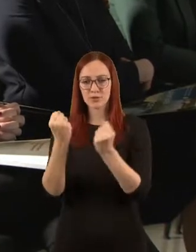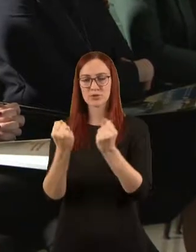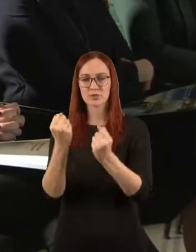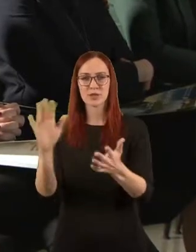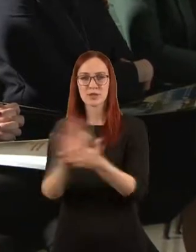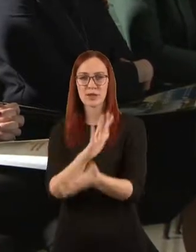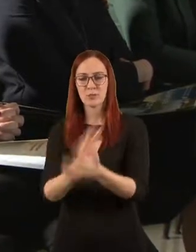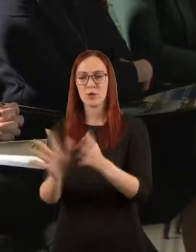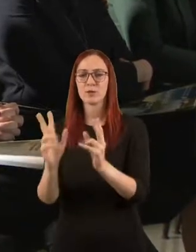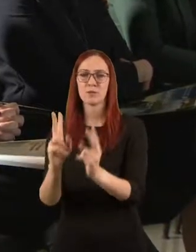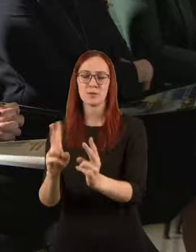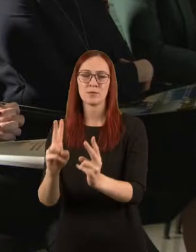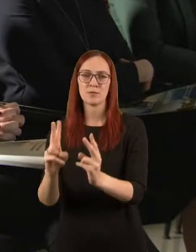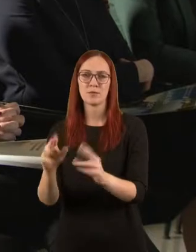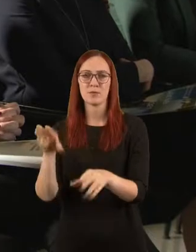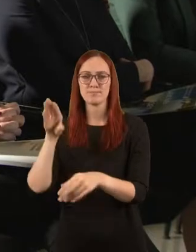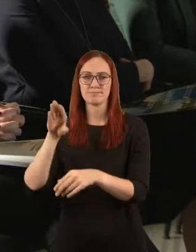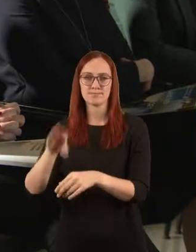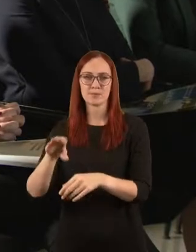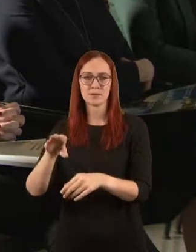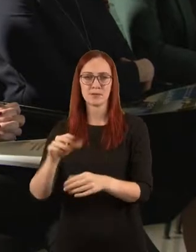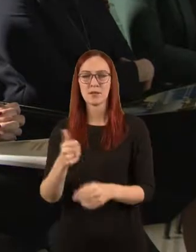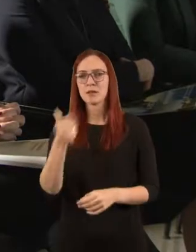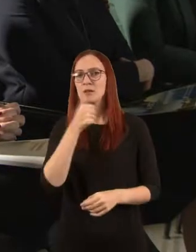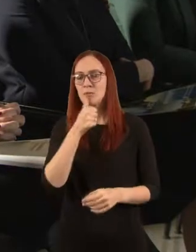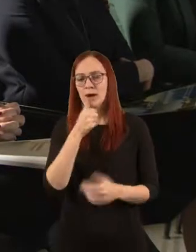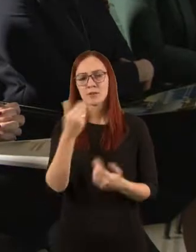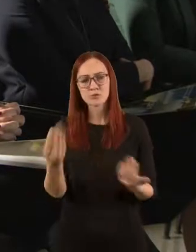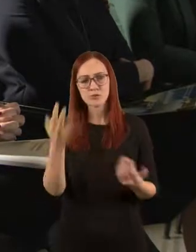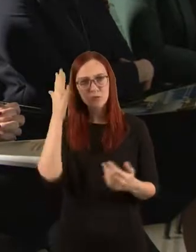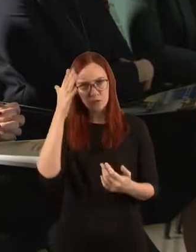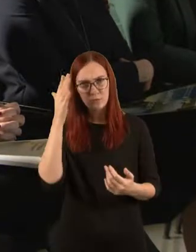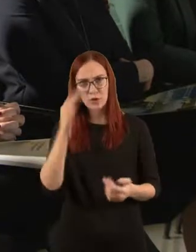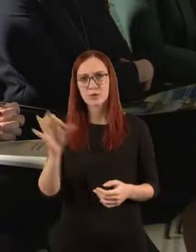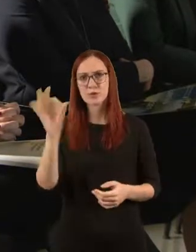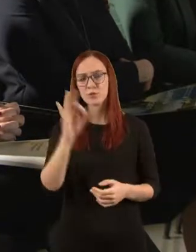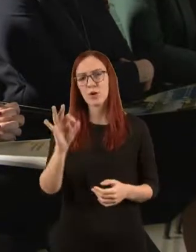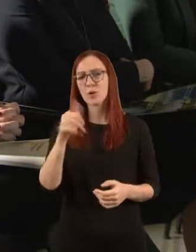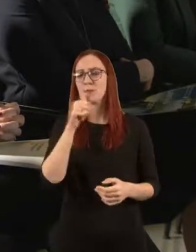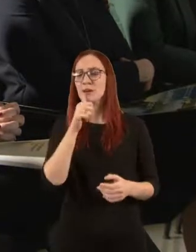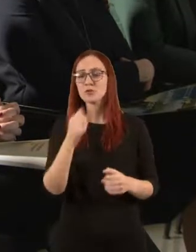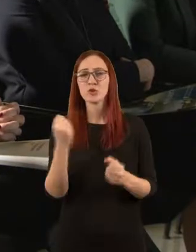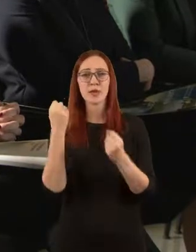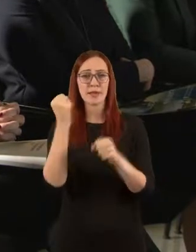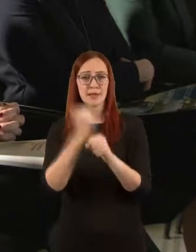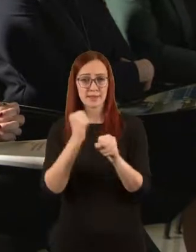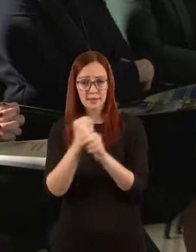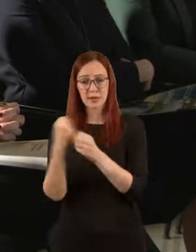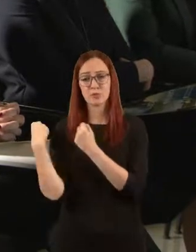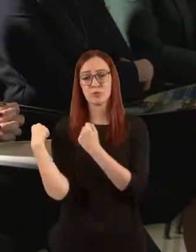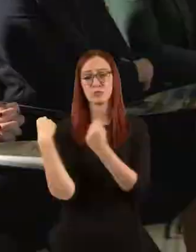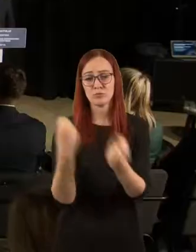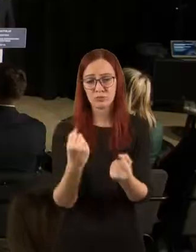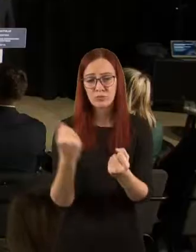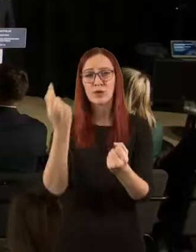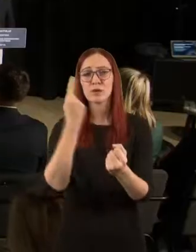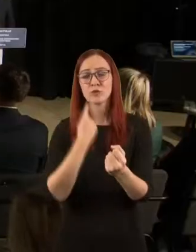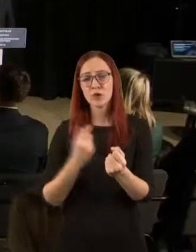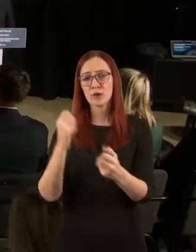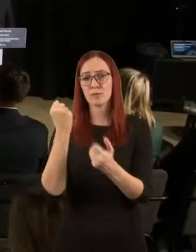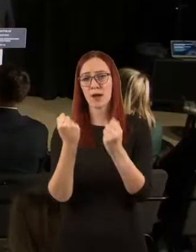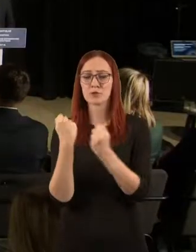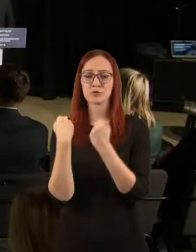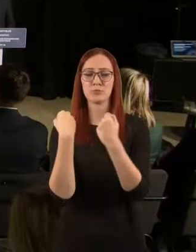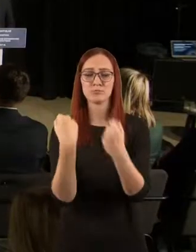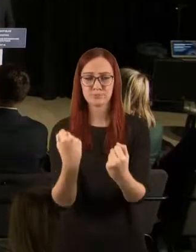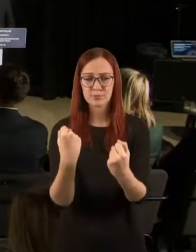recommendations says that free parking should be abolished near people's workplaces.